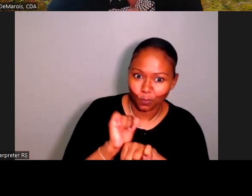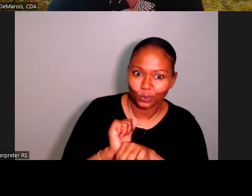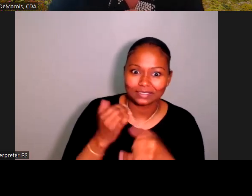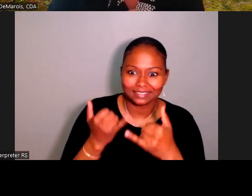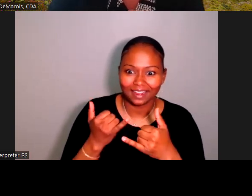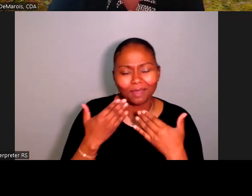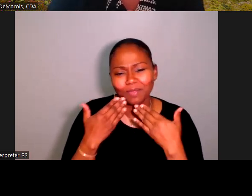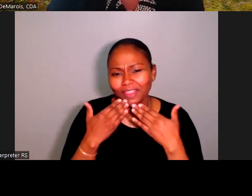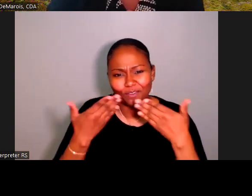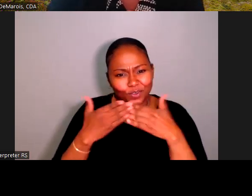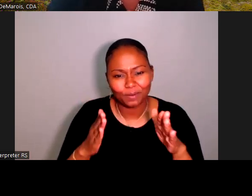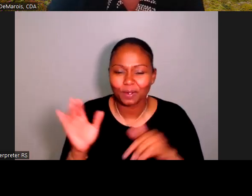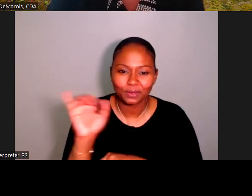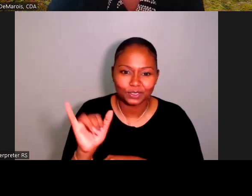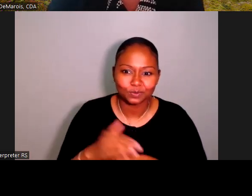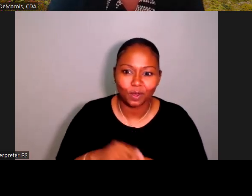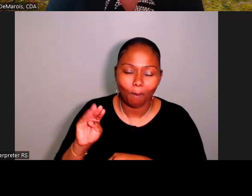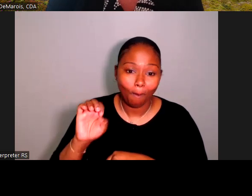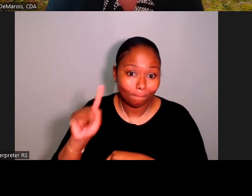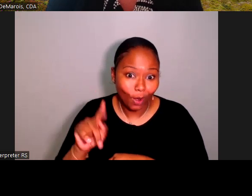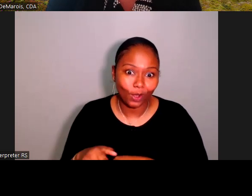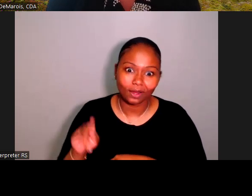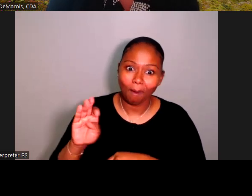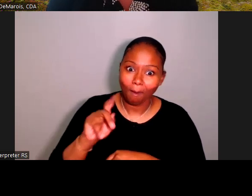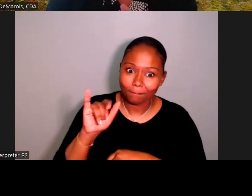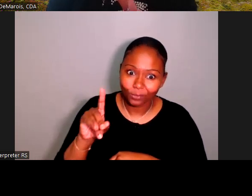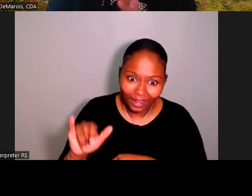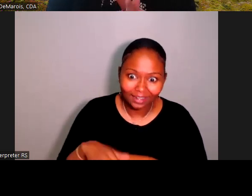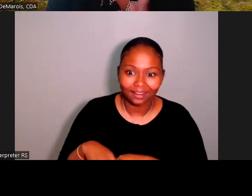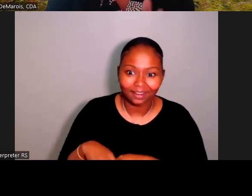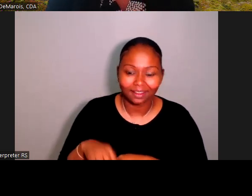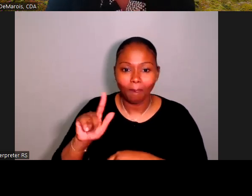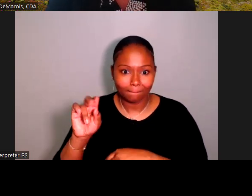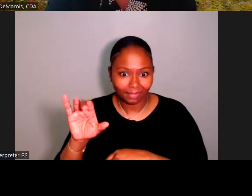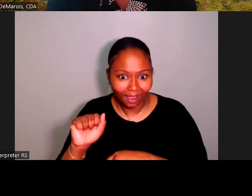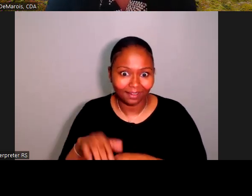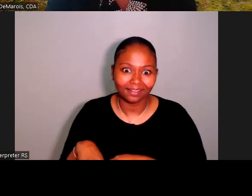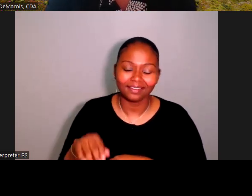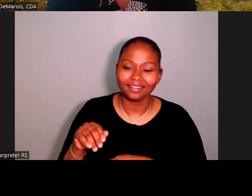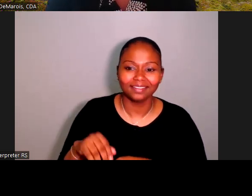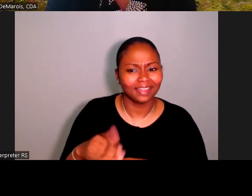well. And our team, Mark and Brandy, thank you. And Blanca Castro, thanks for your great work.